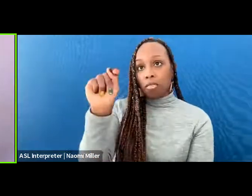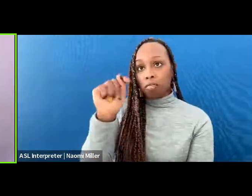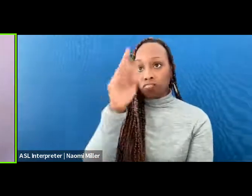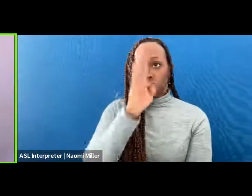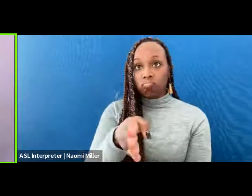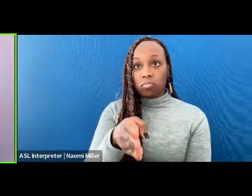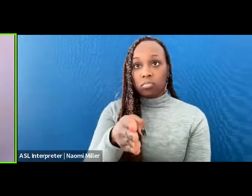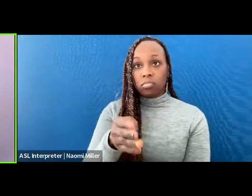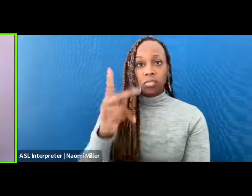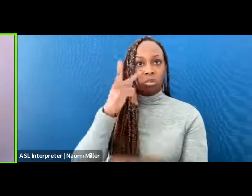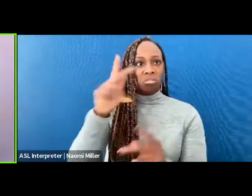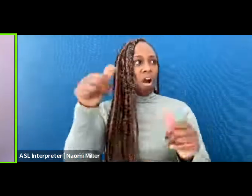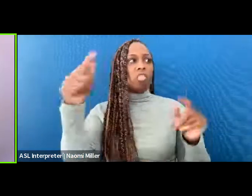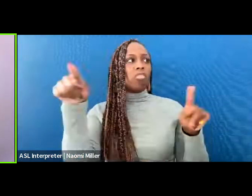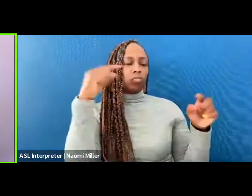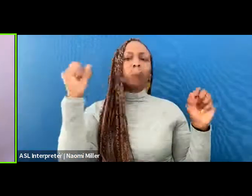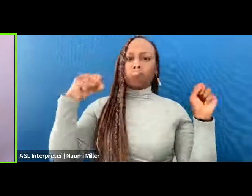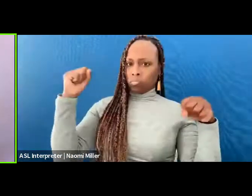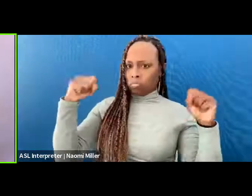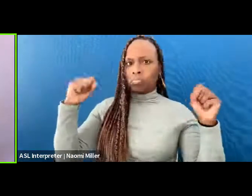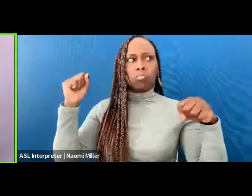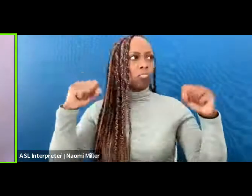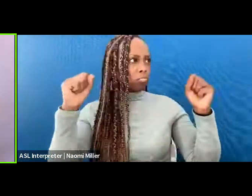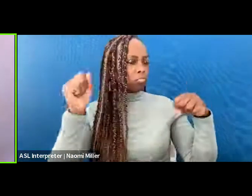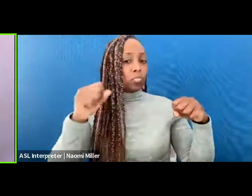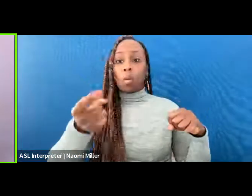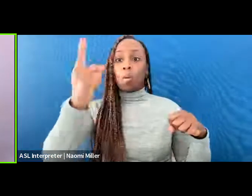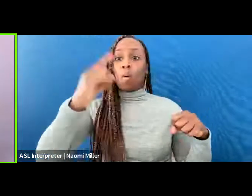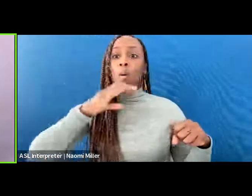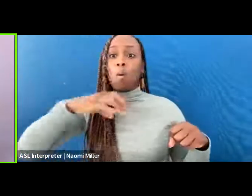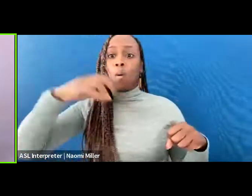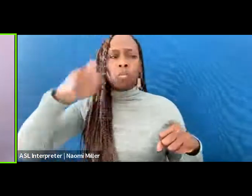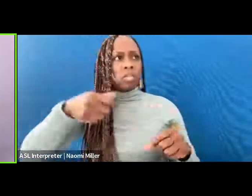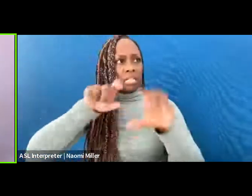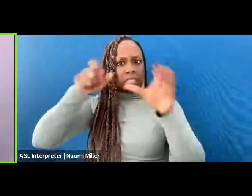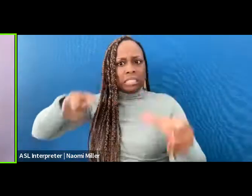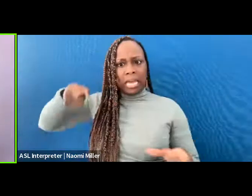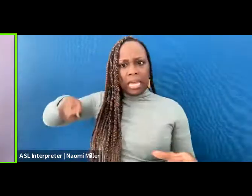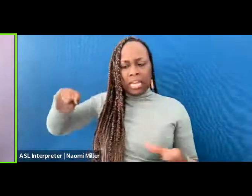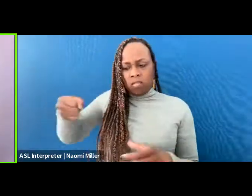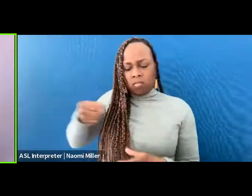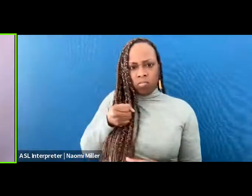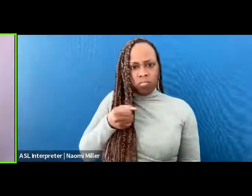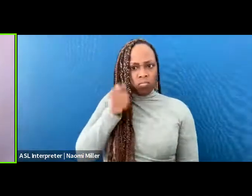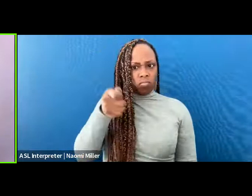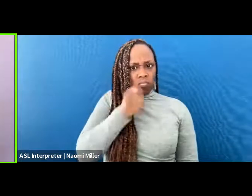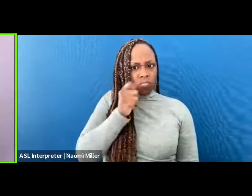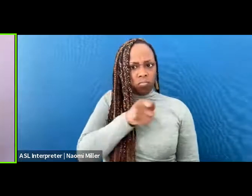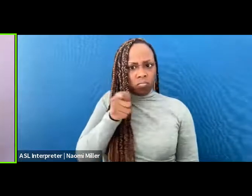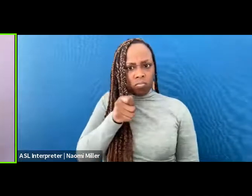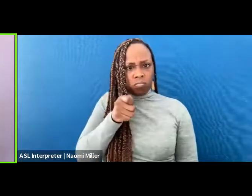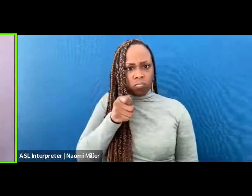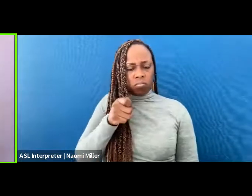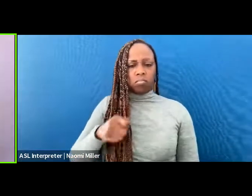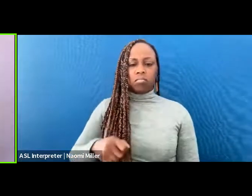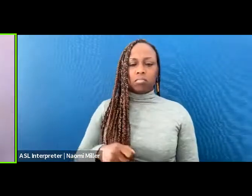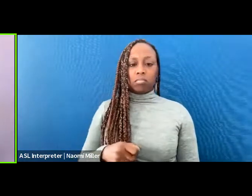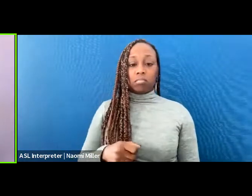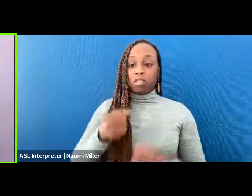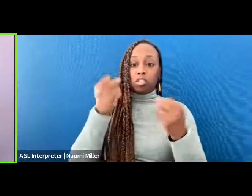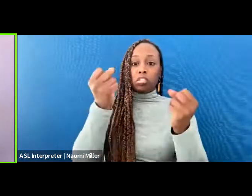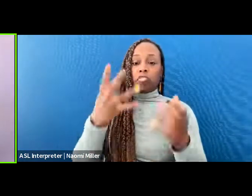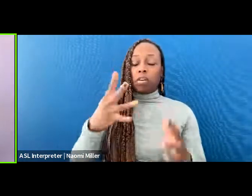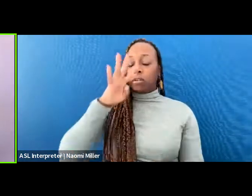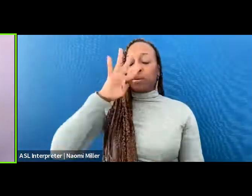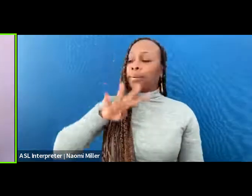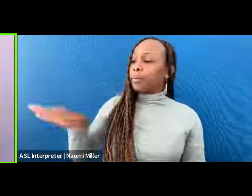see the others nodding in agreement, one elder holding his cane tight to him, motioning with it. The driver ignored